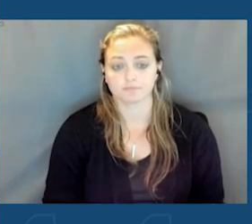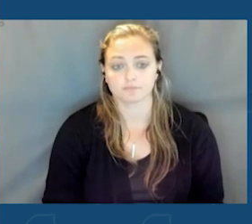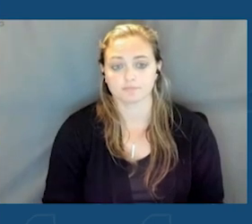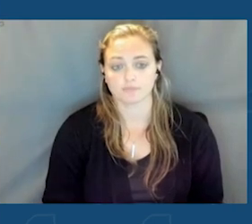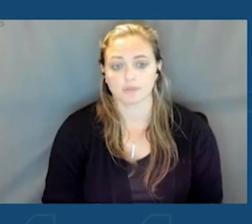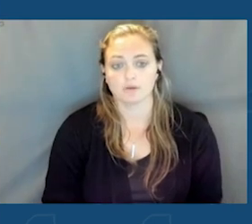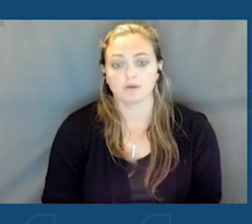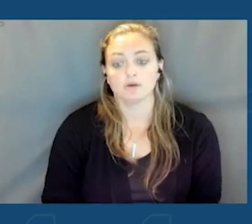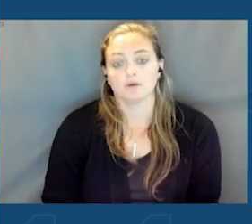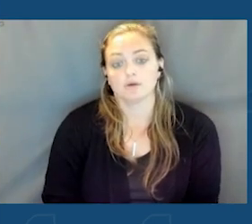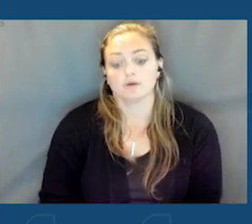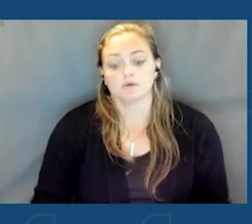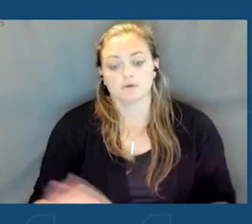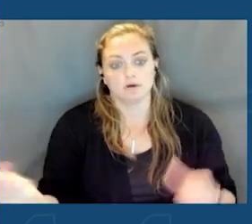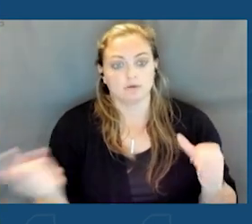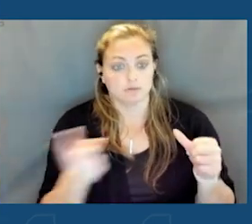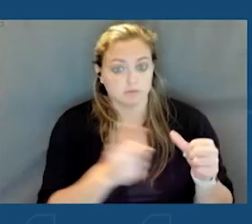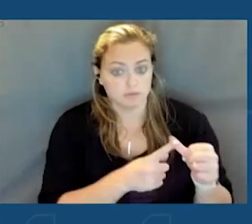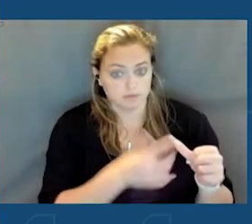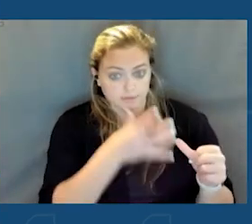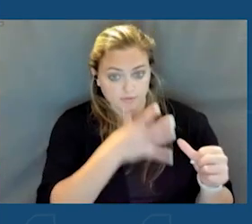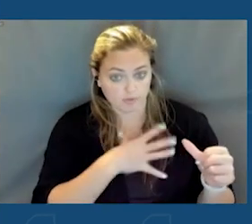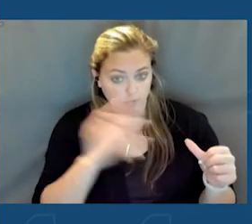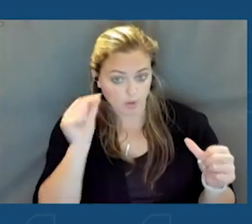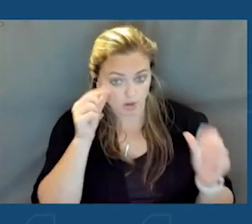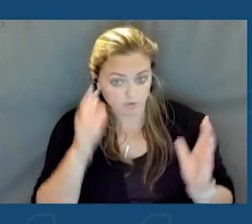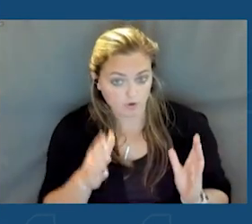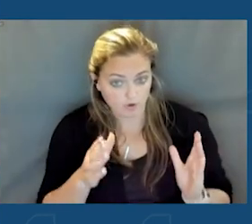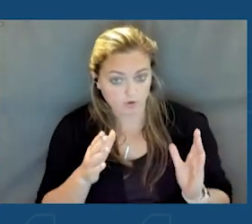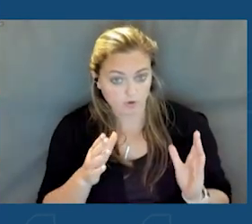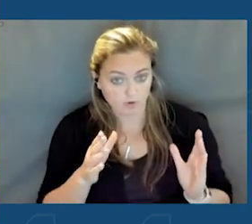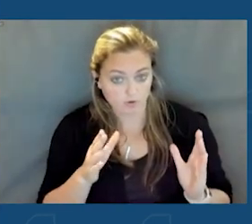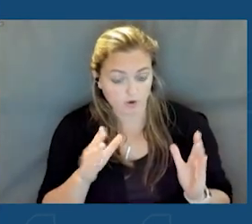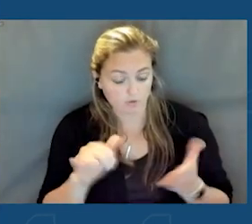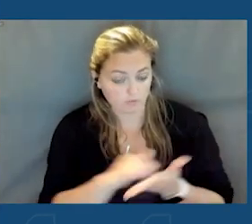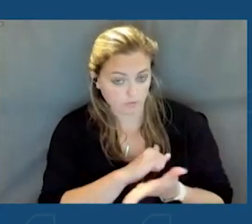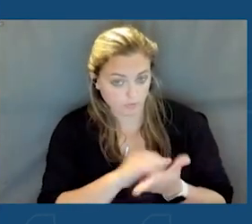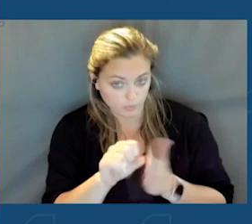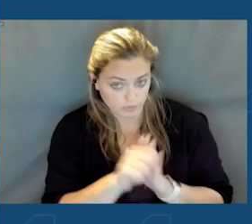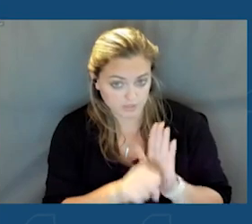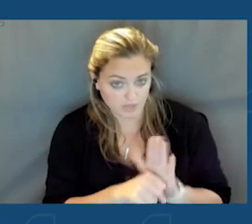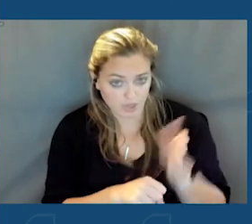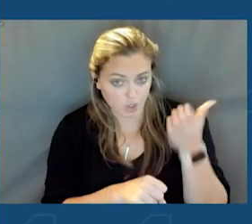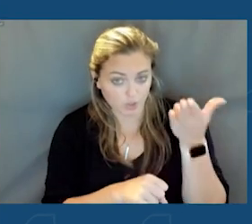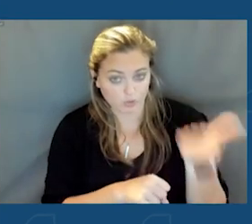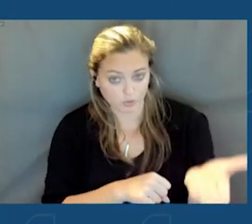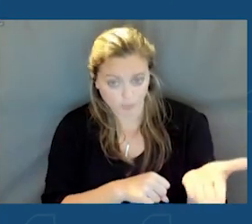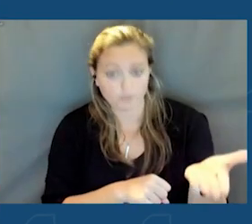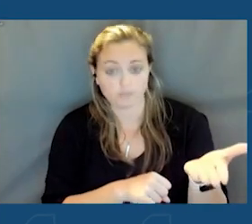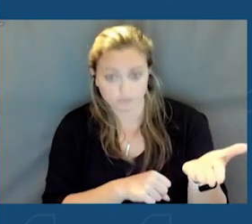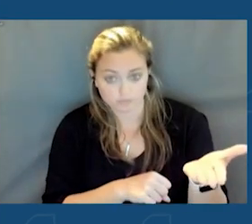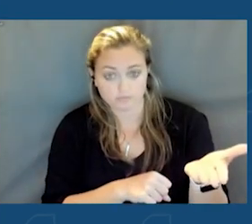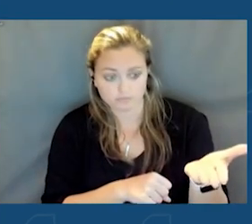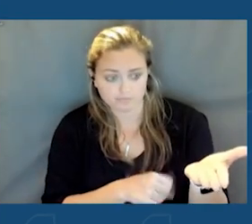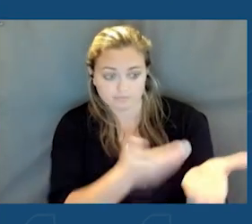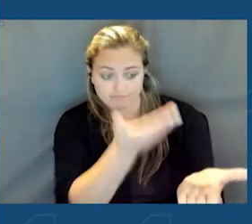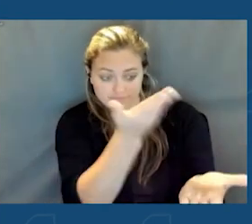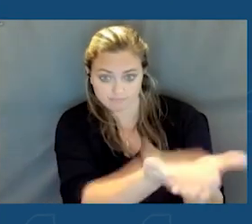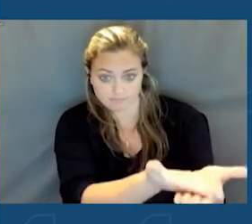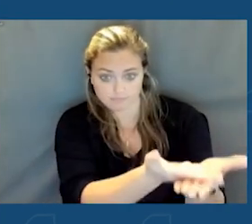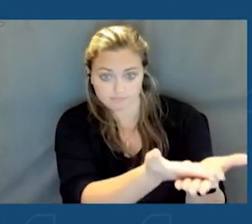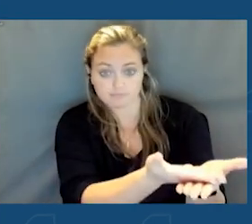As the first female governor of the Empire State, you are showing a pathway for